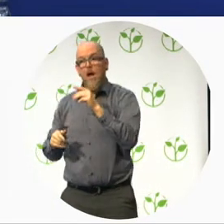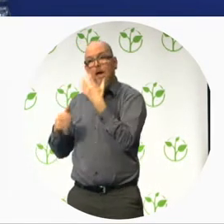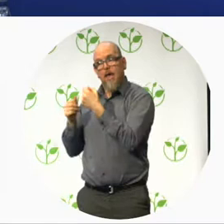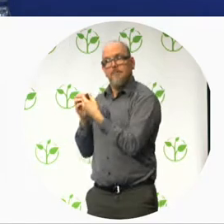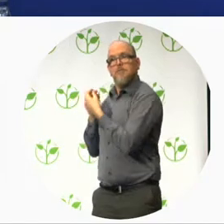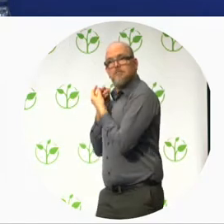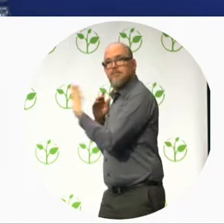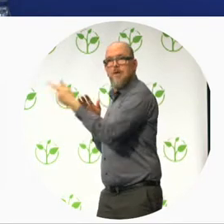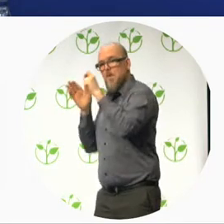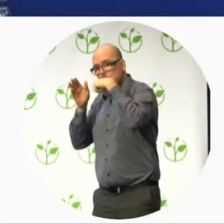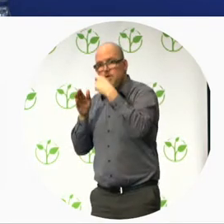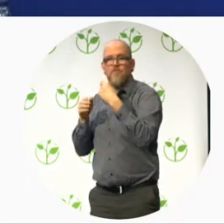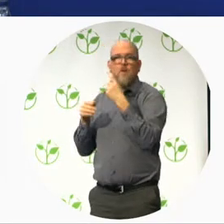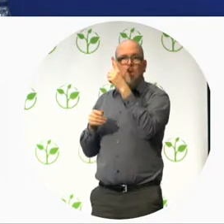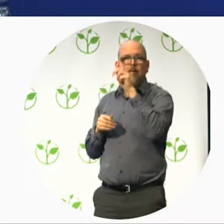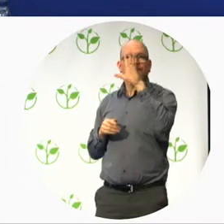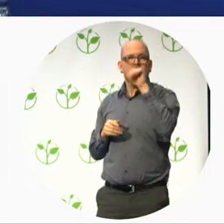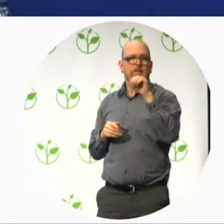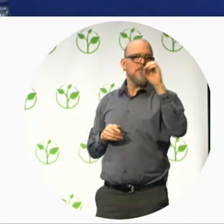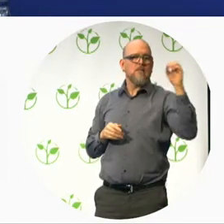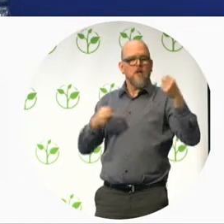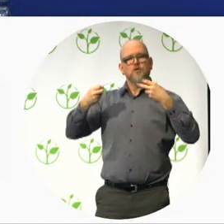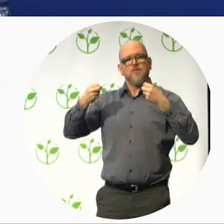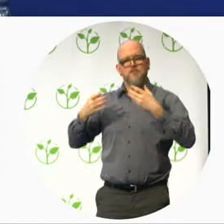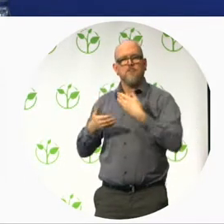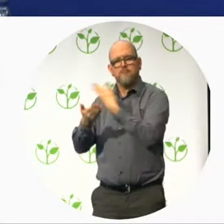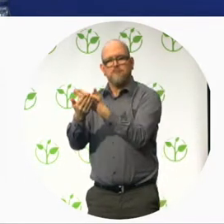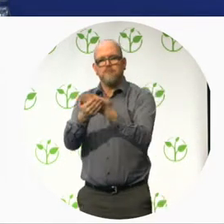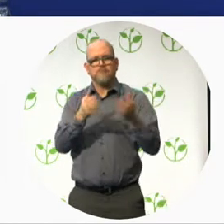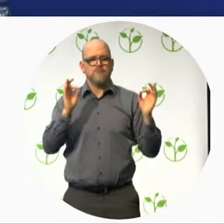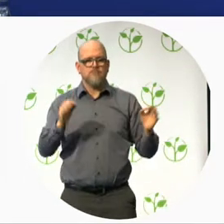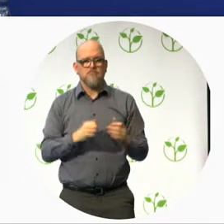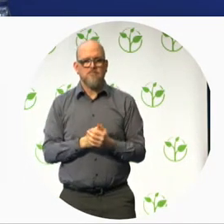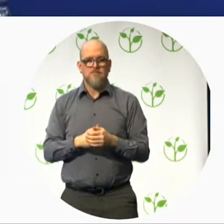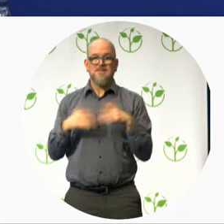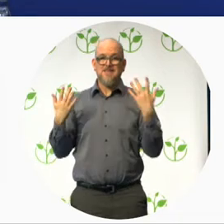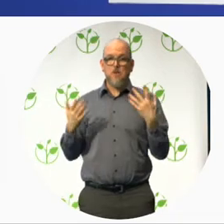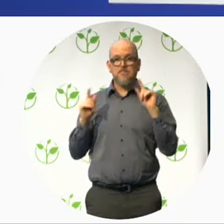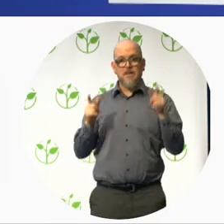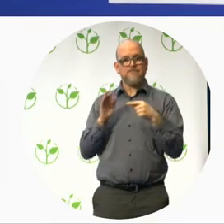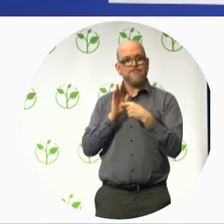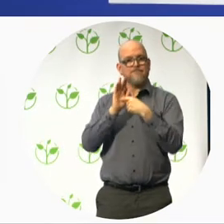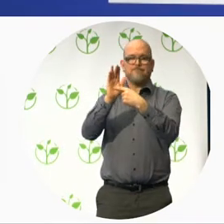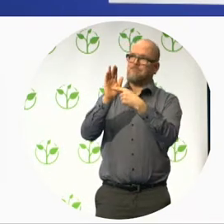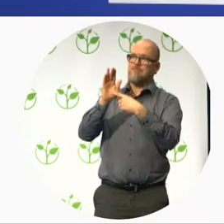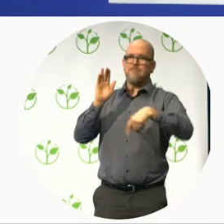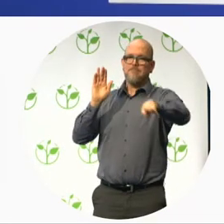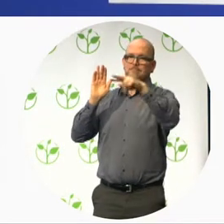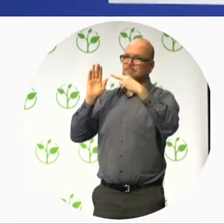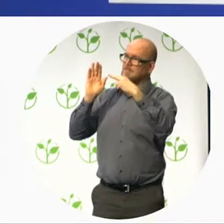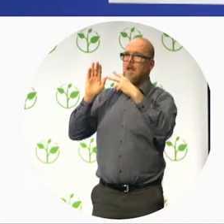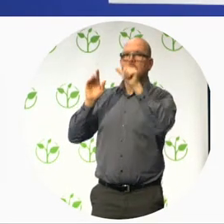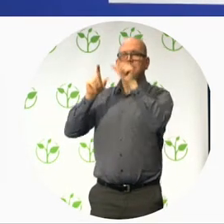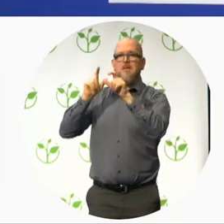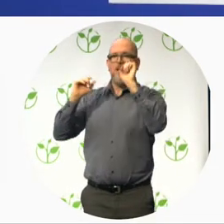I'll show you a slide of our, what our customer sees if they want to use our service. And again, our customers are